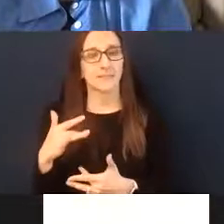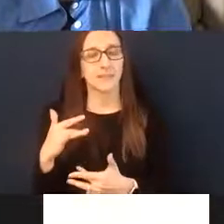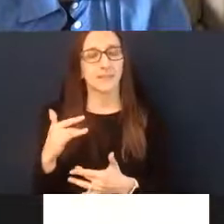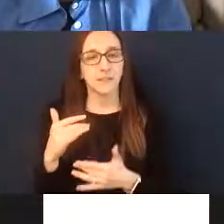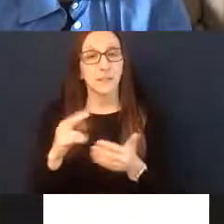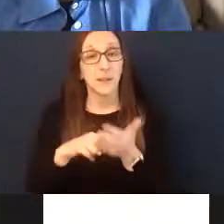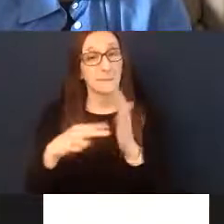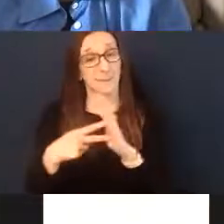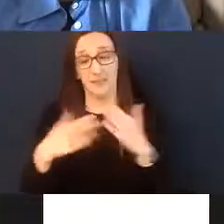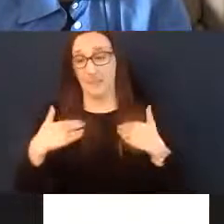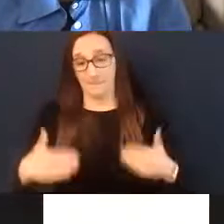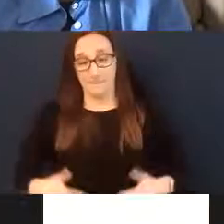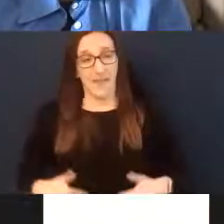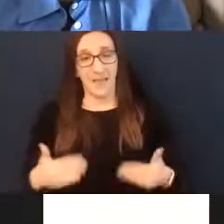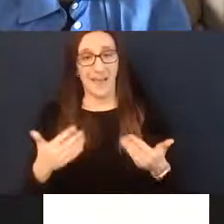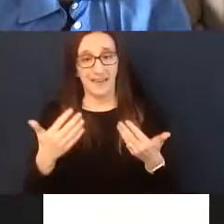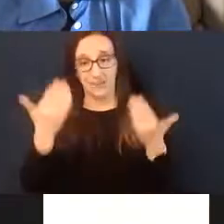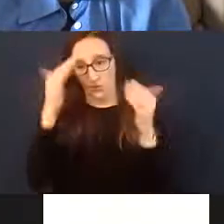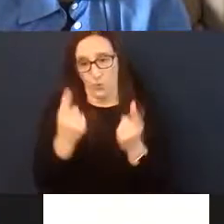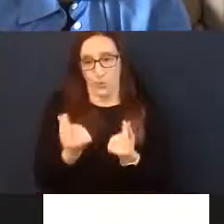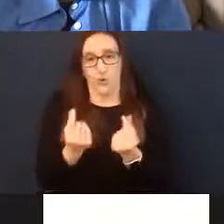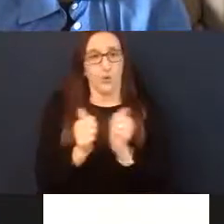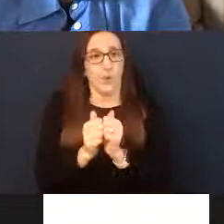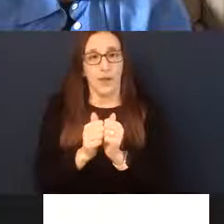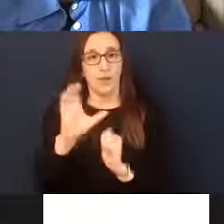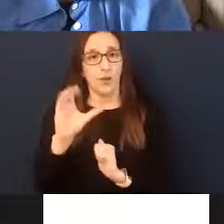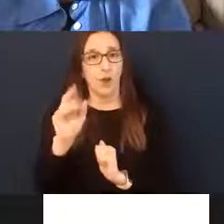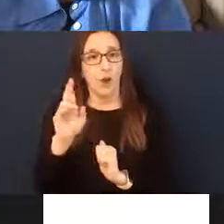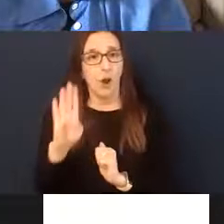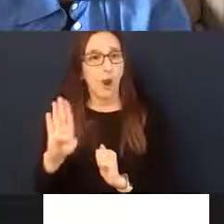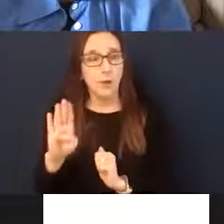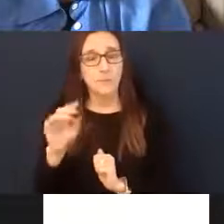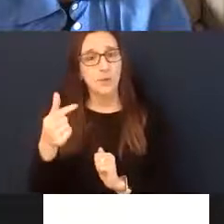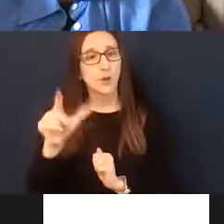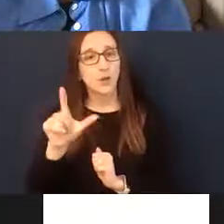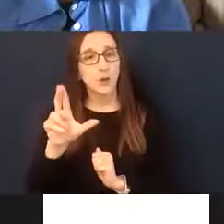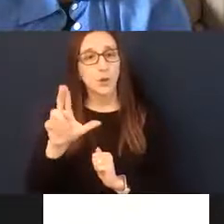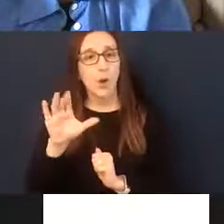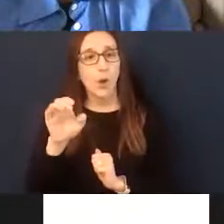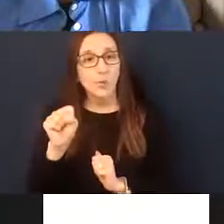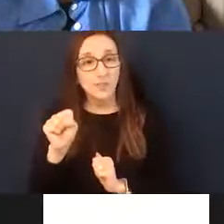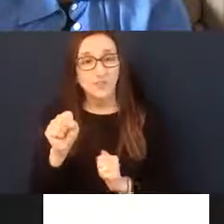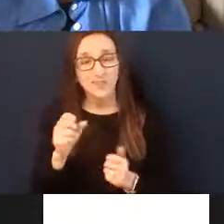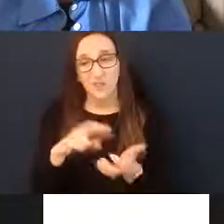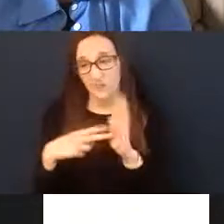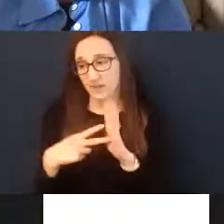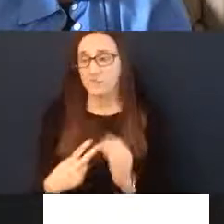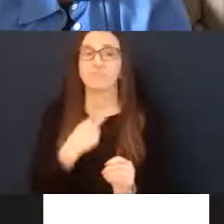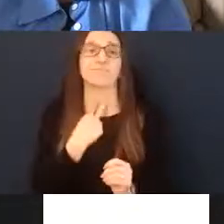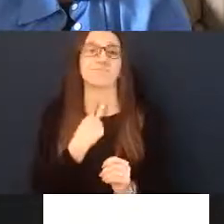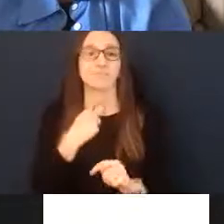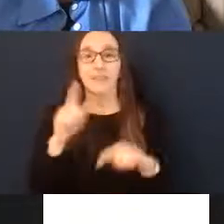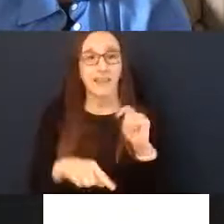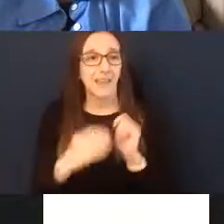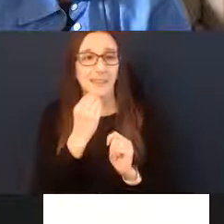that their body doesn't know what to do with it anymore. It's not used to it. And so then they kind of are a lifelong, they can't have those carbohydrates